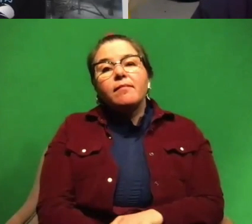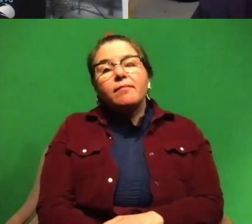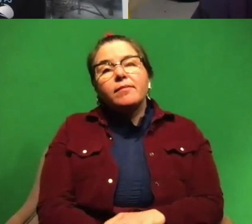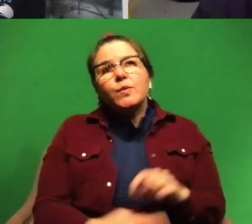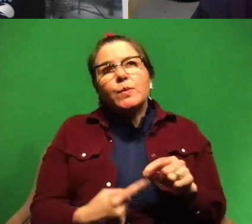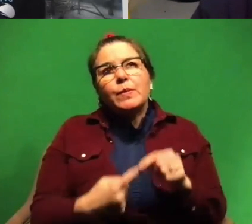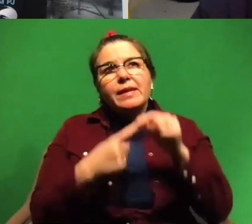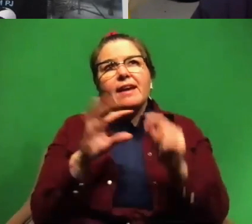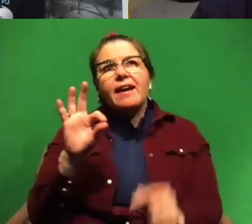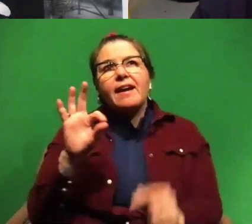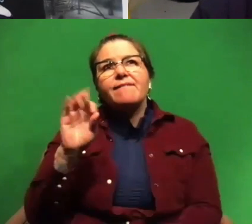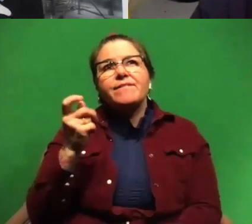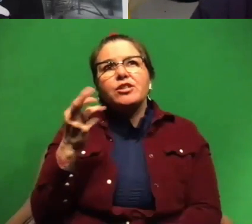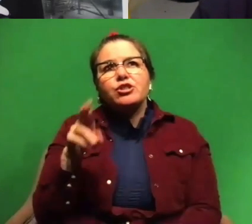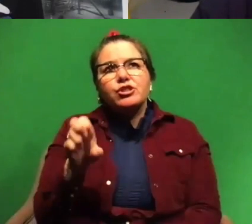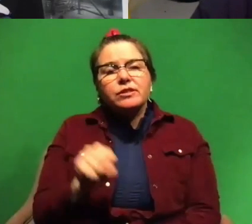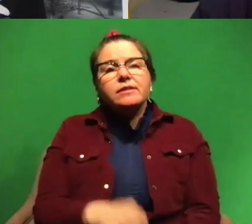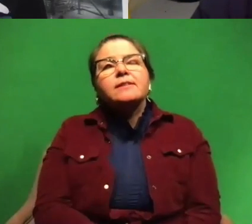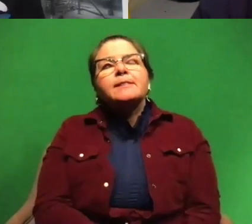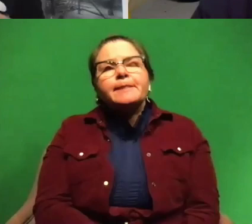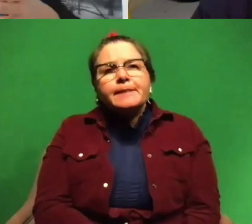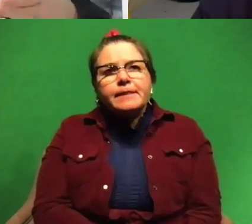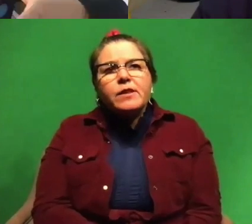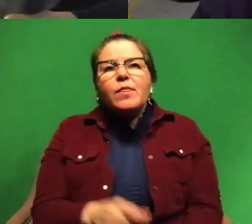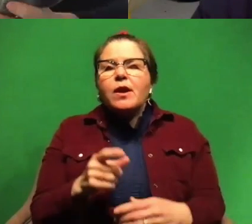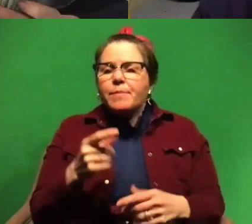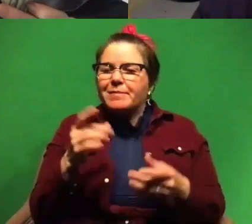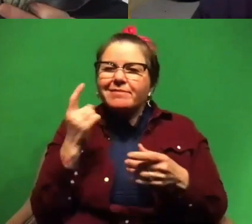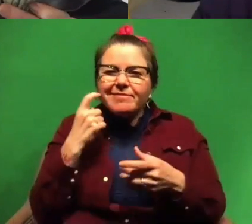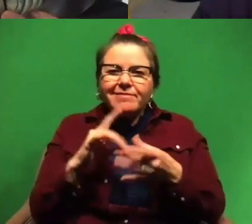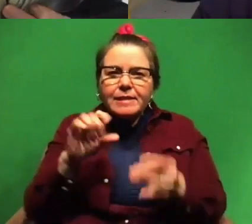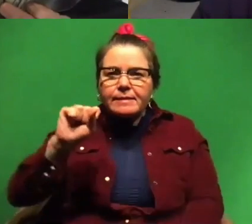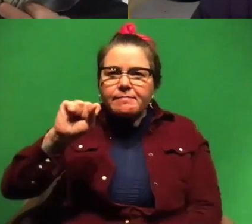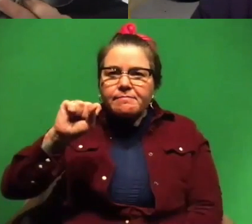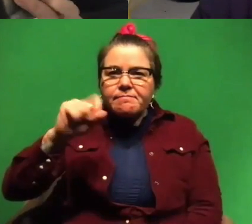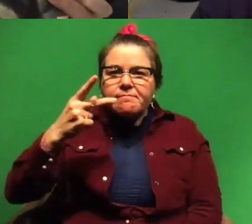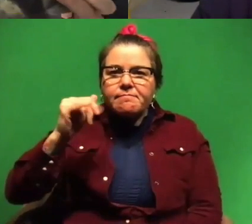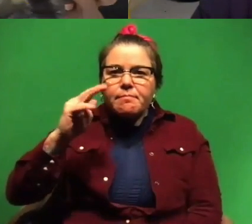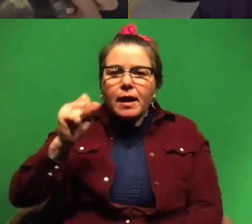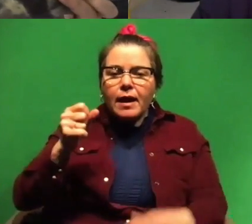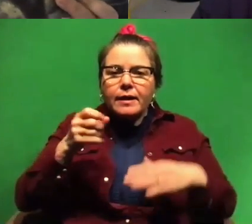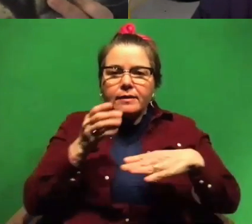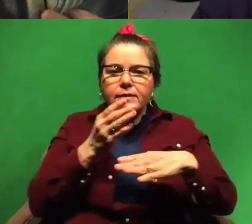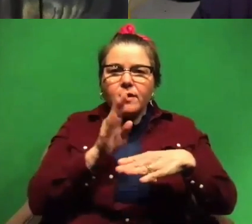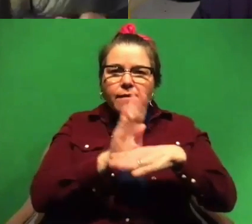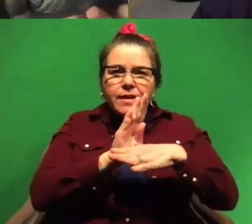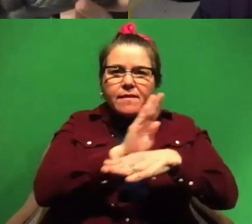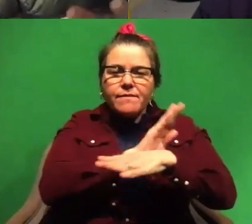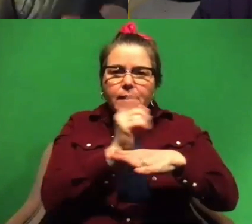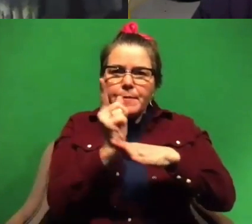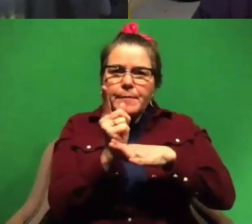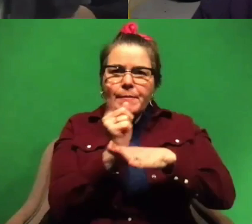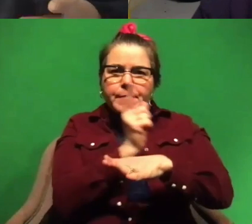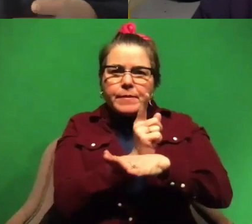Unique features. So those spines that we talked about, those are pretty cool in front of the